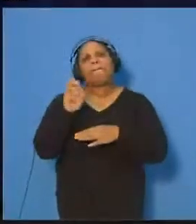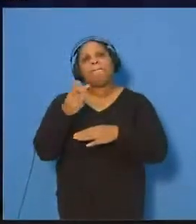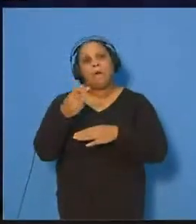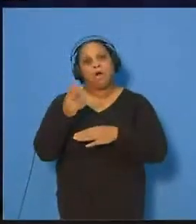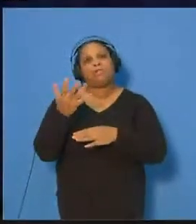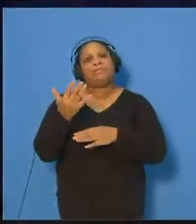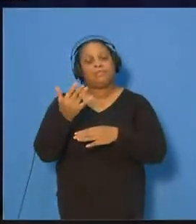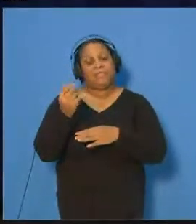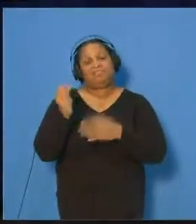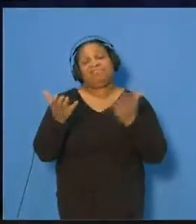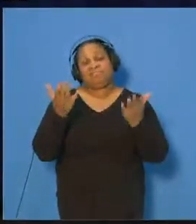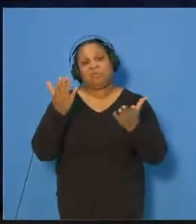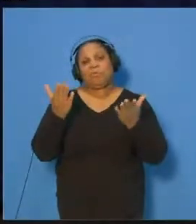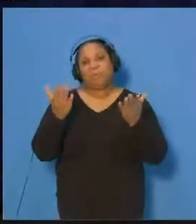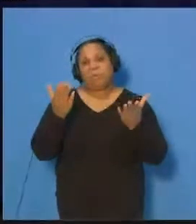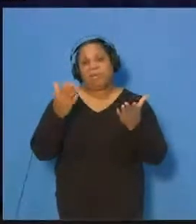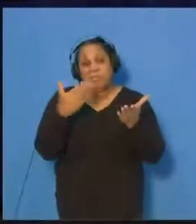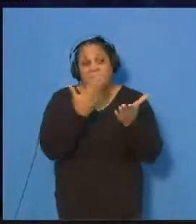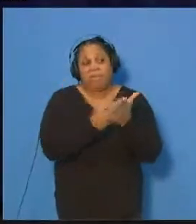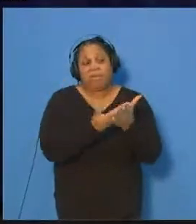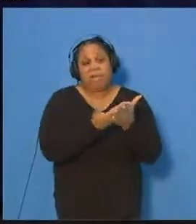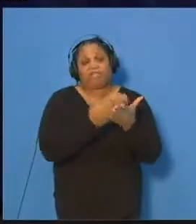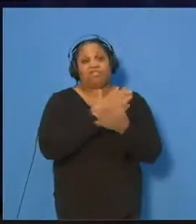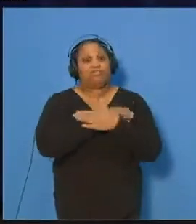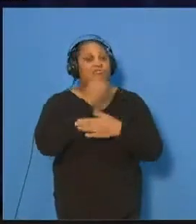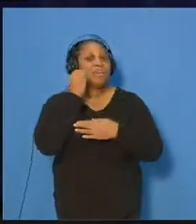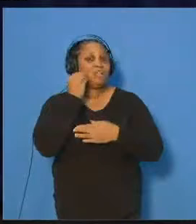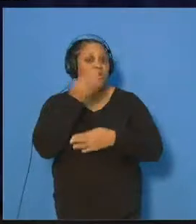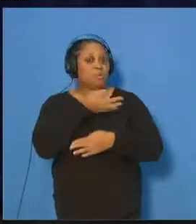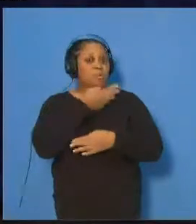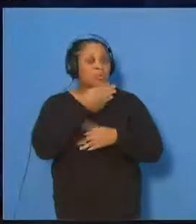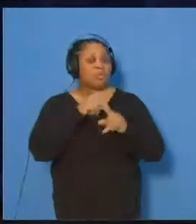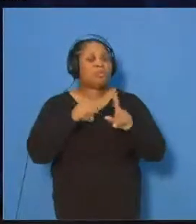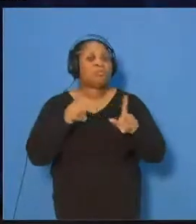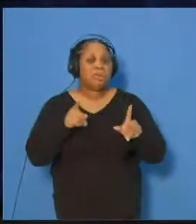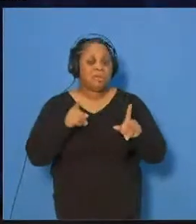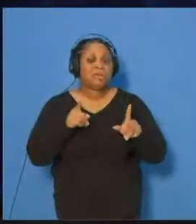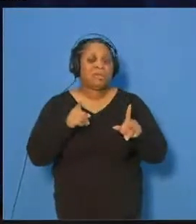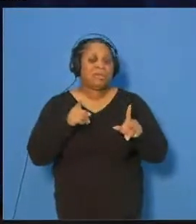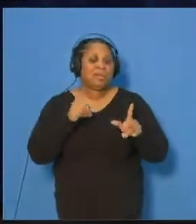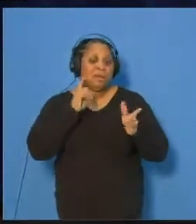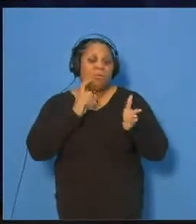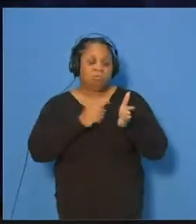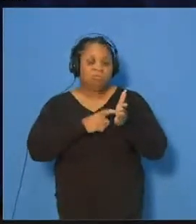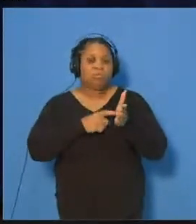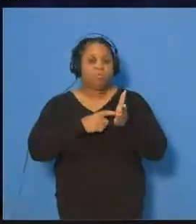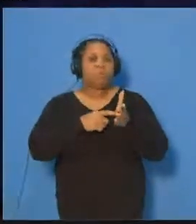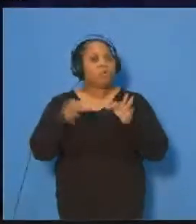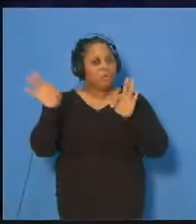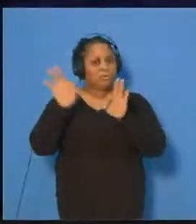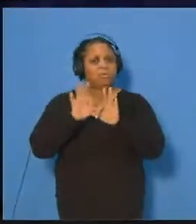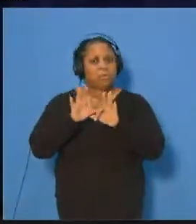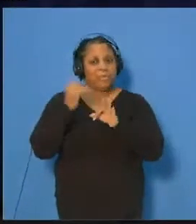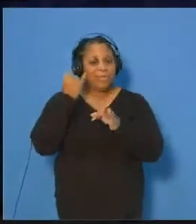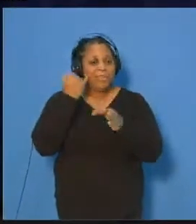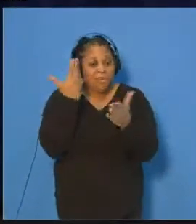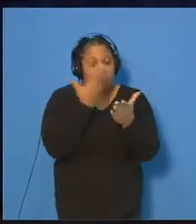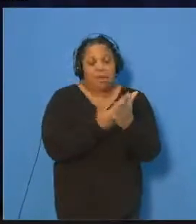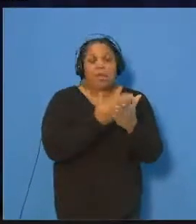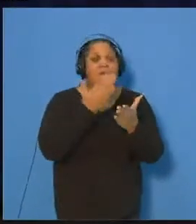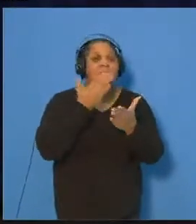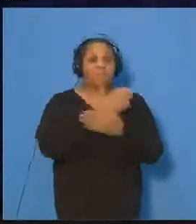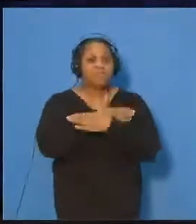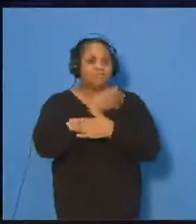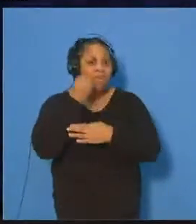actually gotten to the rest home sooner. But I think it's important to note that even if we got to the rest home sooner, it